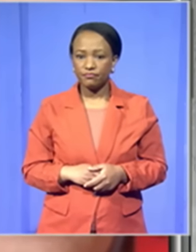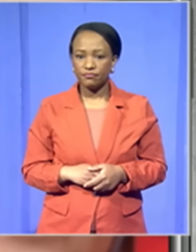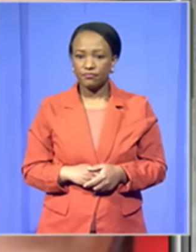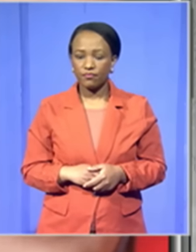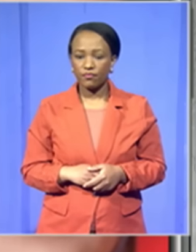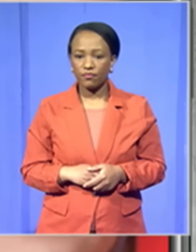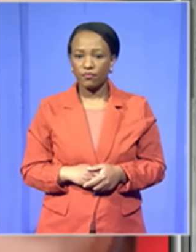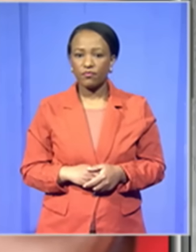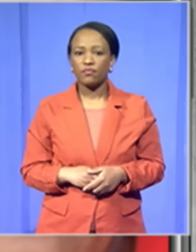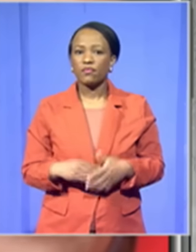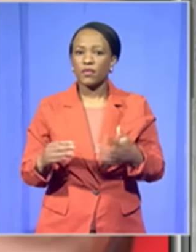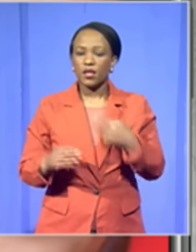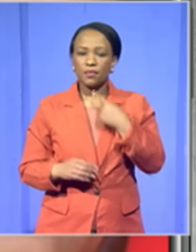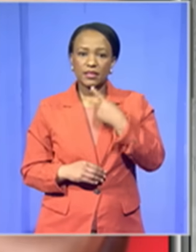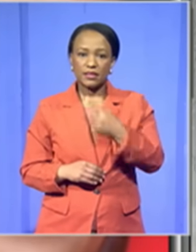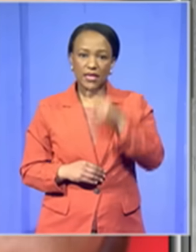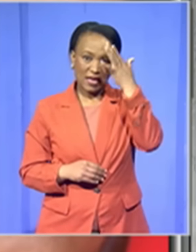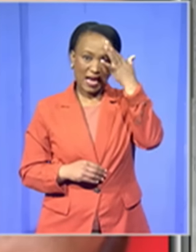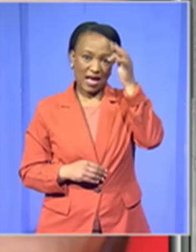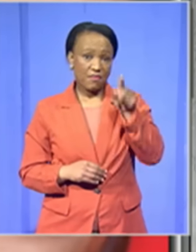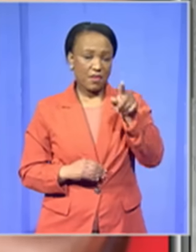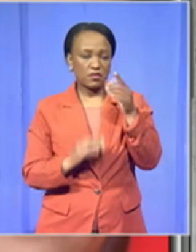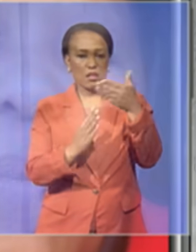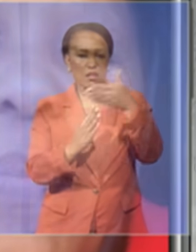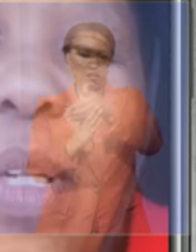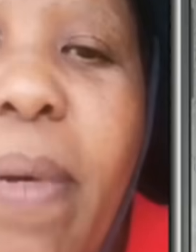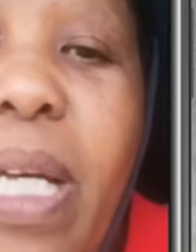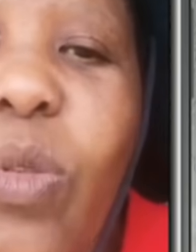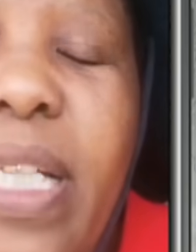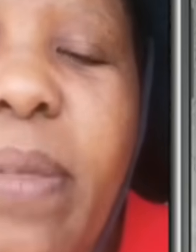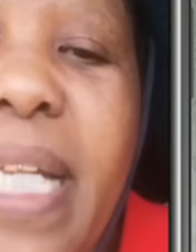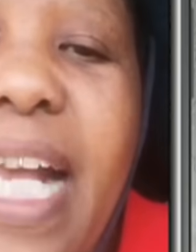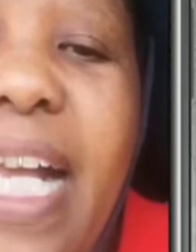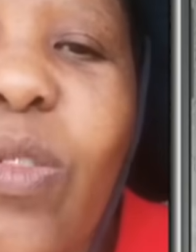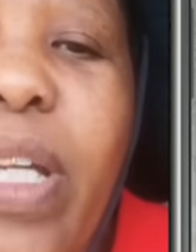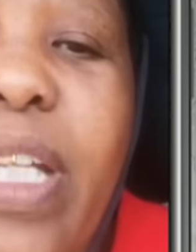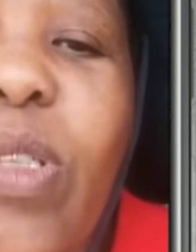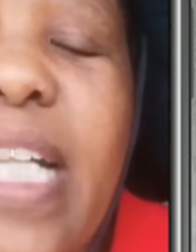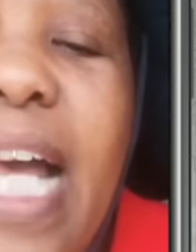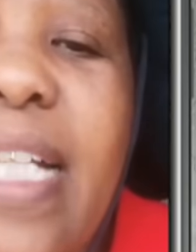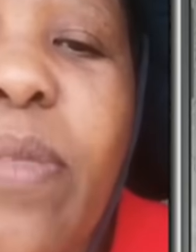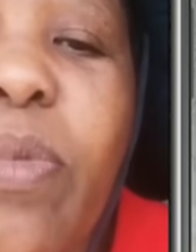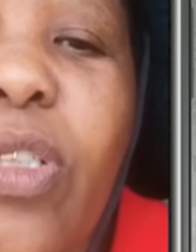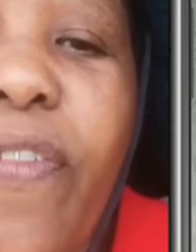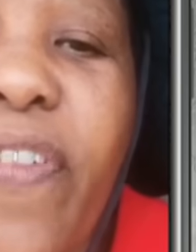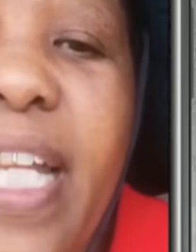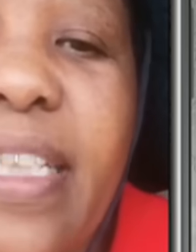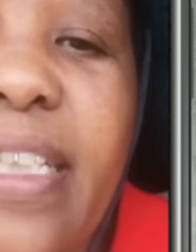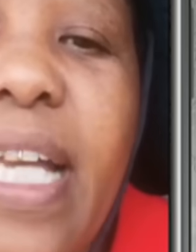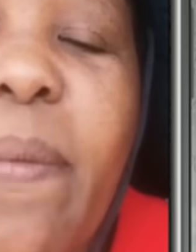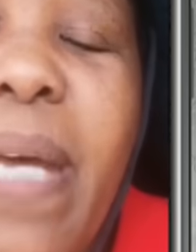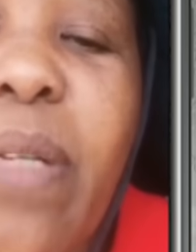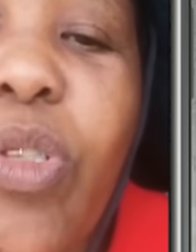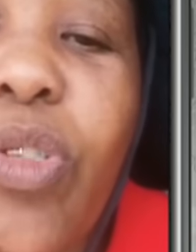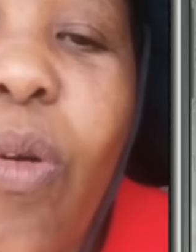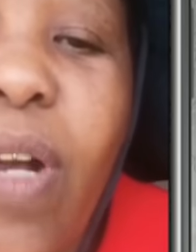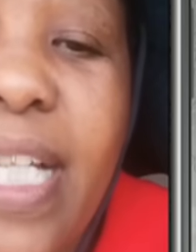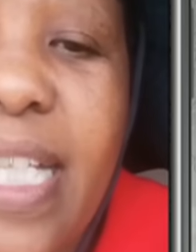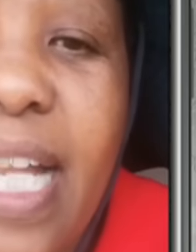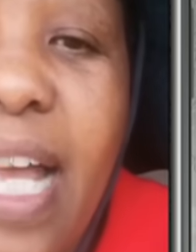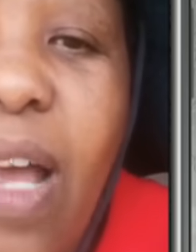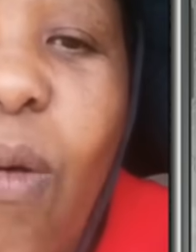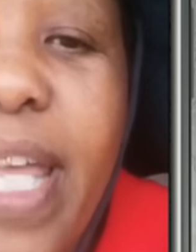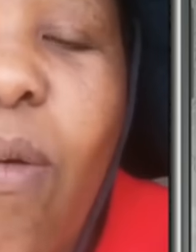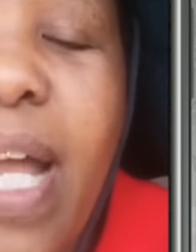Ke re mmušo ha o tsene tabe ka bohare ka baka la gore lo mo re bolela ka maphelo a batho and re bolela ka ntwa e le gore a re tsebe re tlo felaneng bale mmušo ho